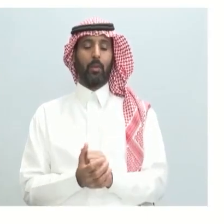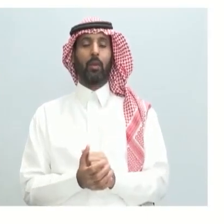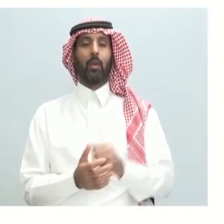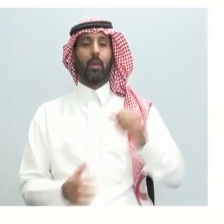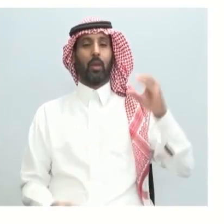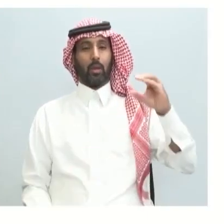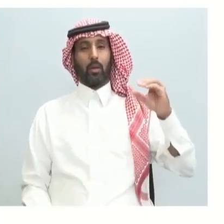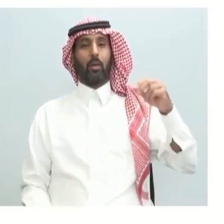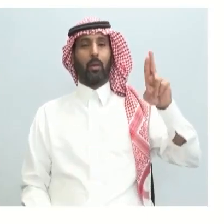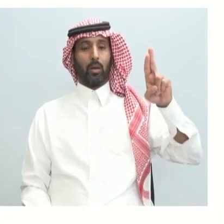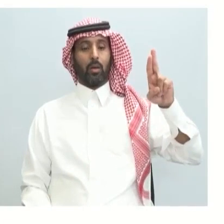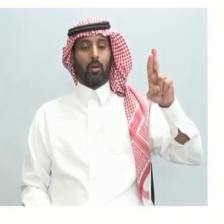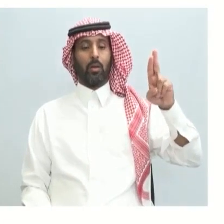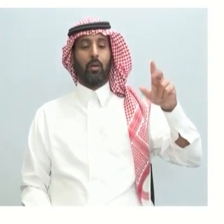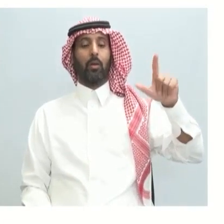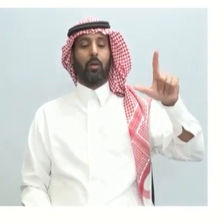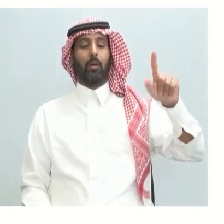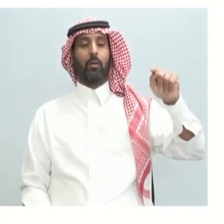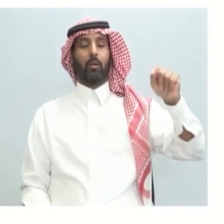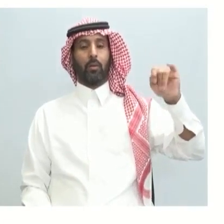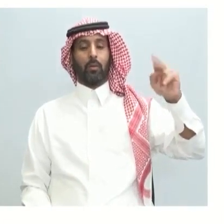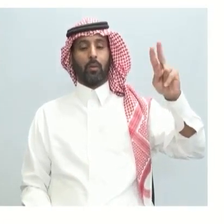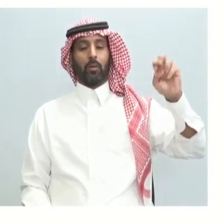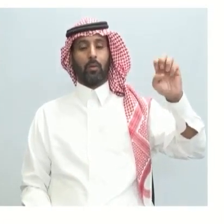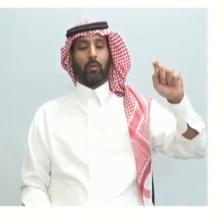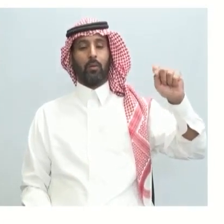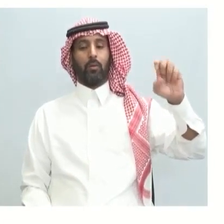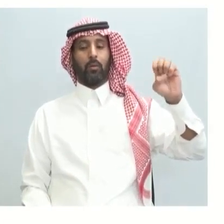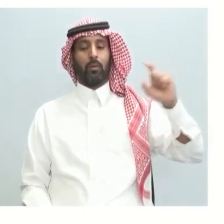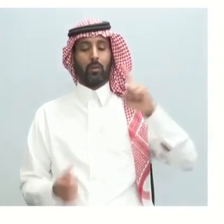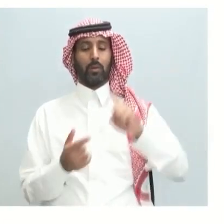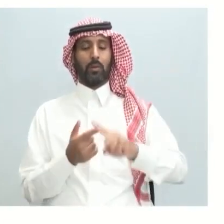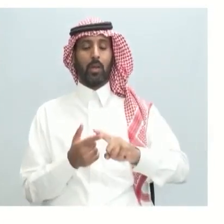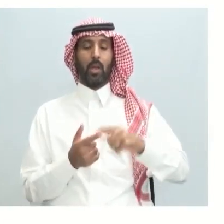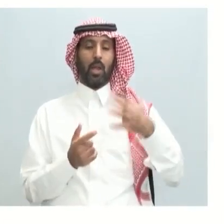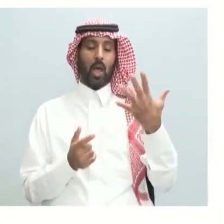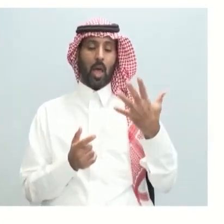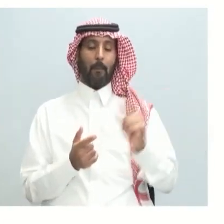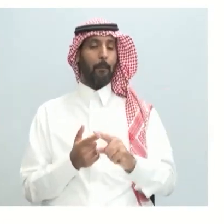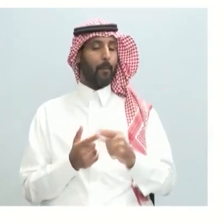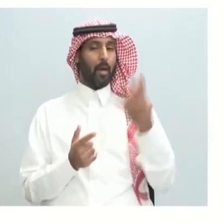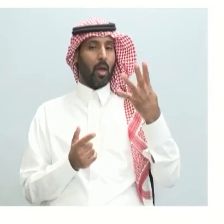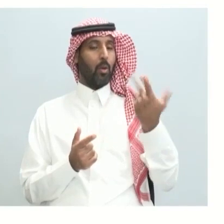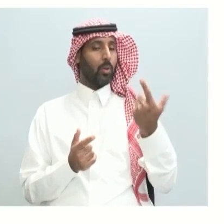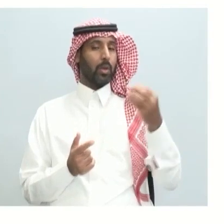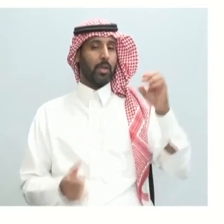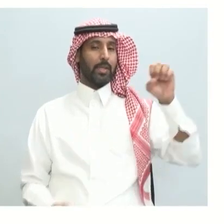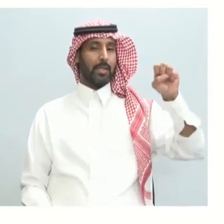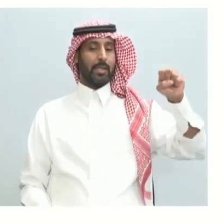cultivate. It's the word cultivate. Number four, S-O, and the third letter is missing.